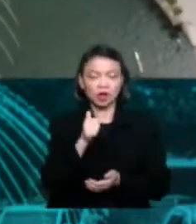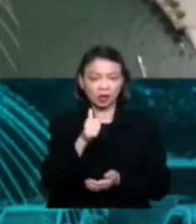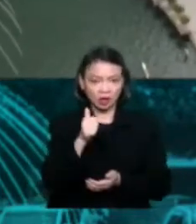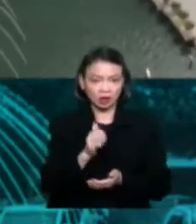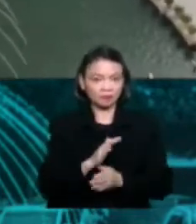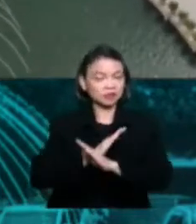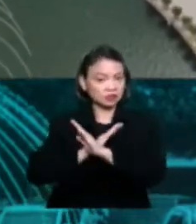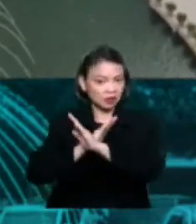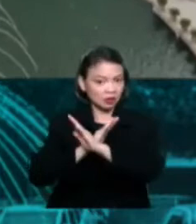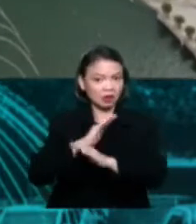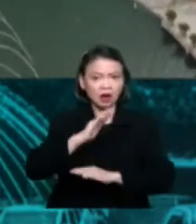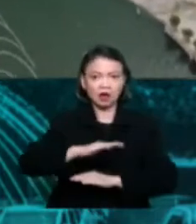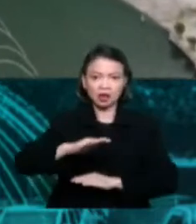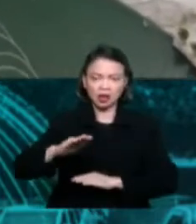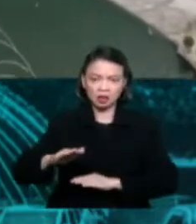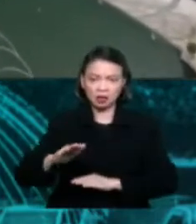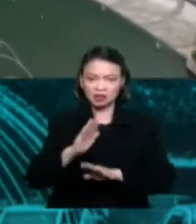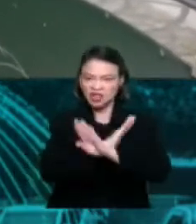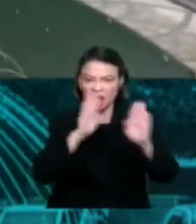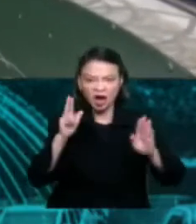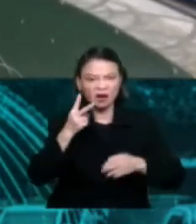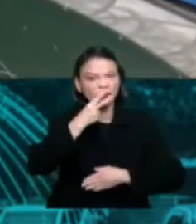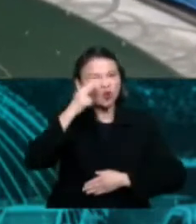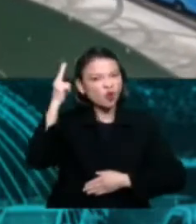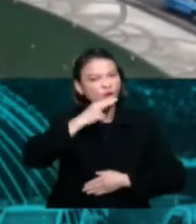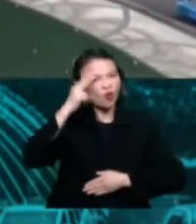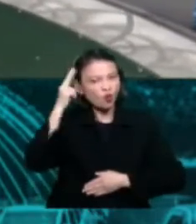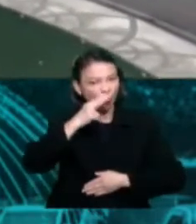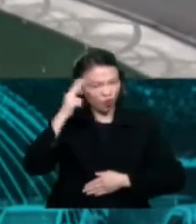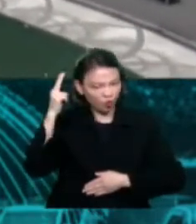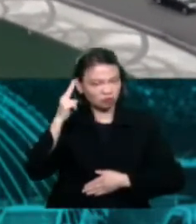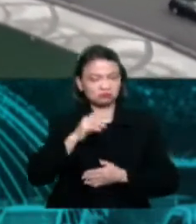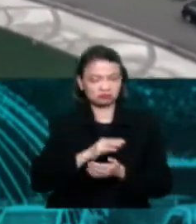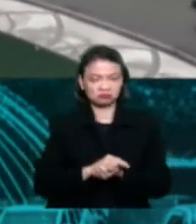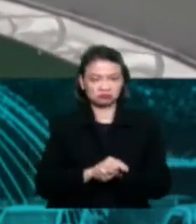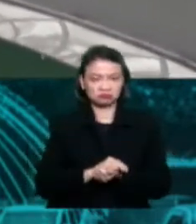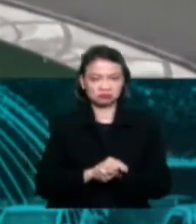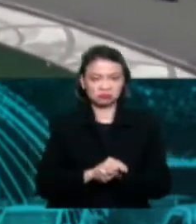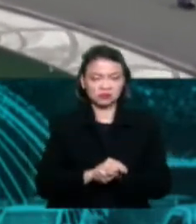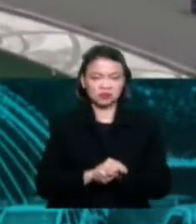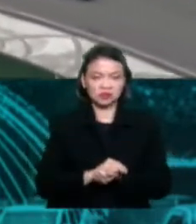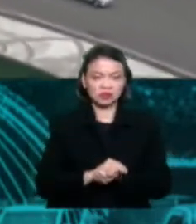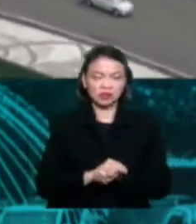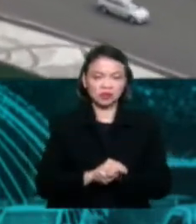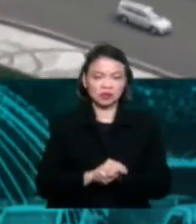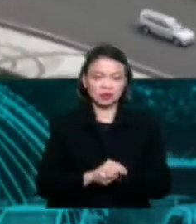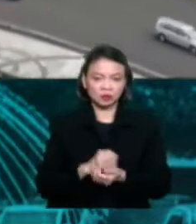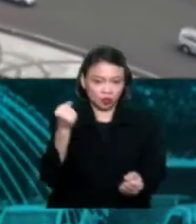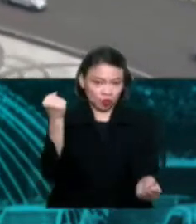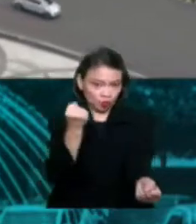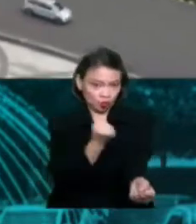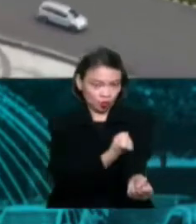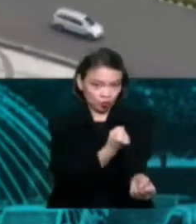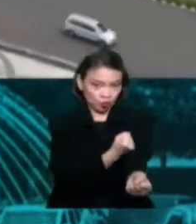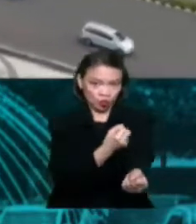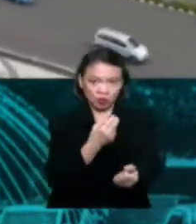in Indonesia use tobacco. And that's a major one. And then that leads to other substance abusers and